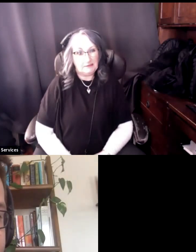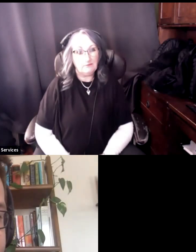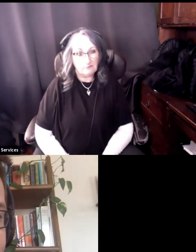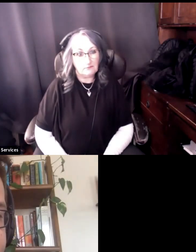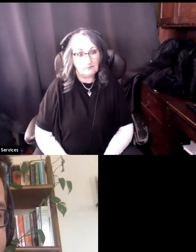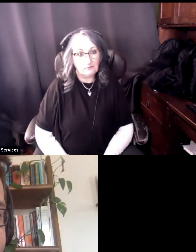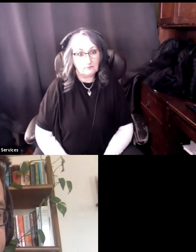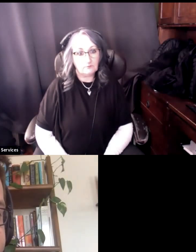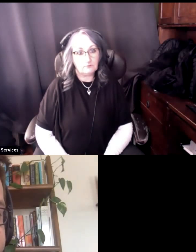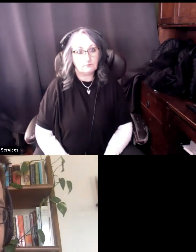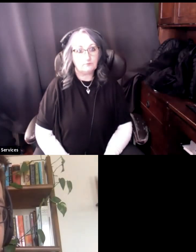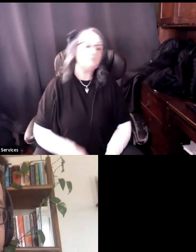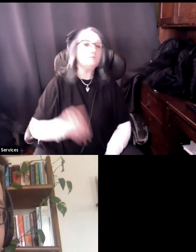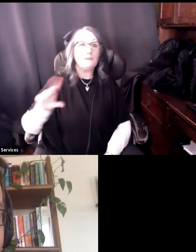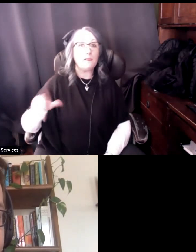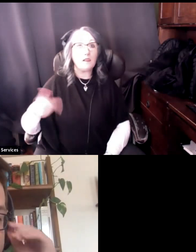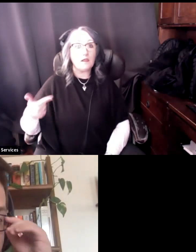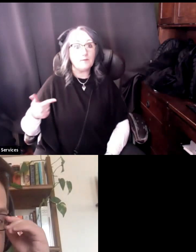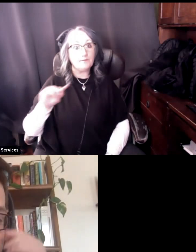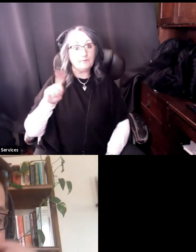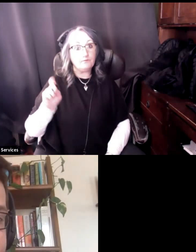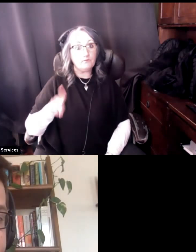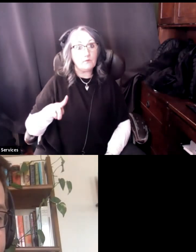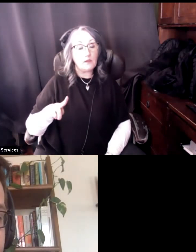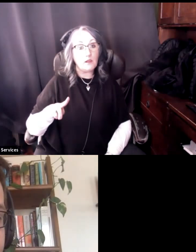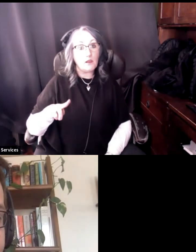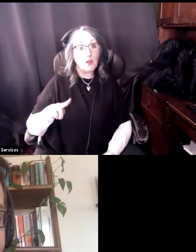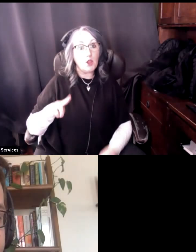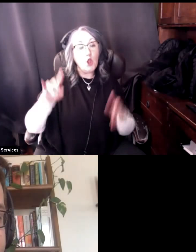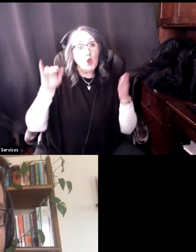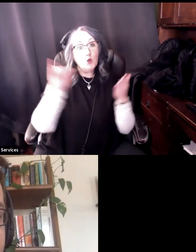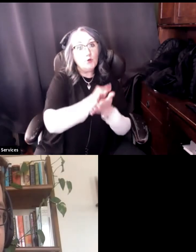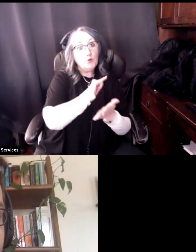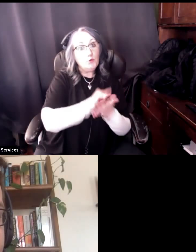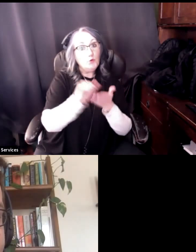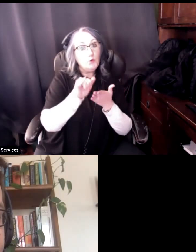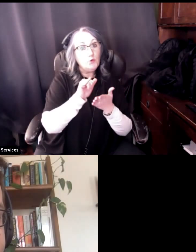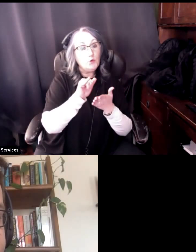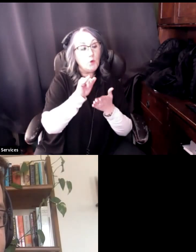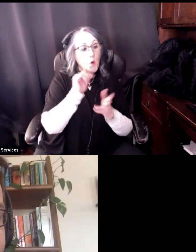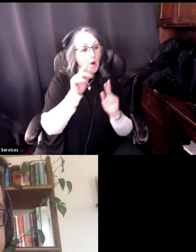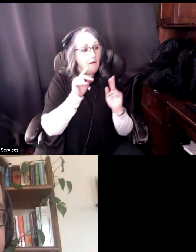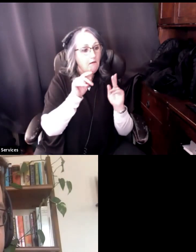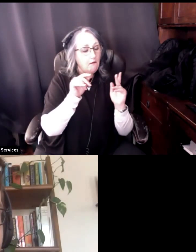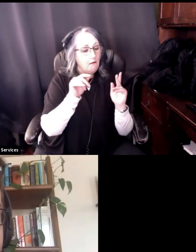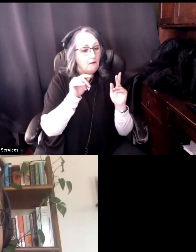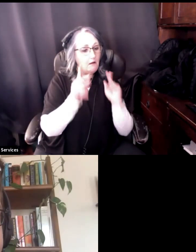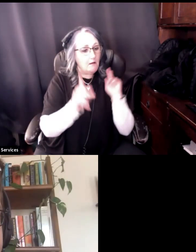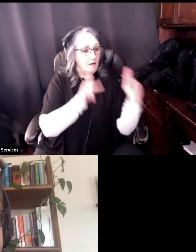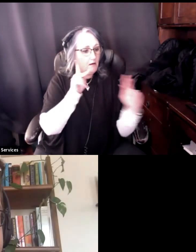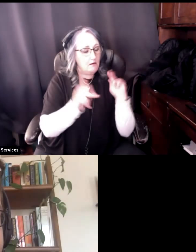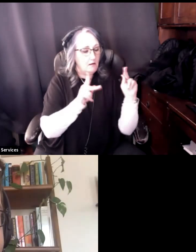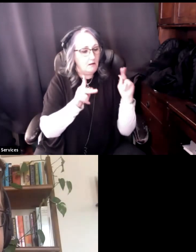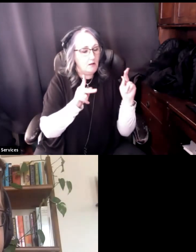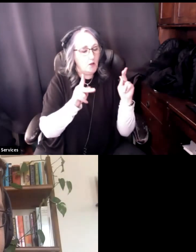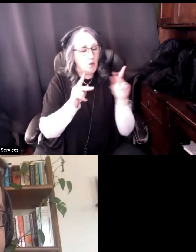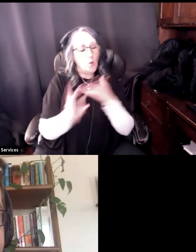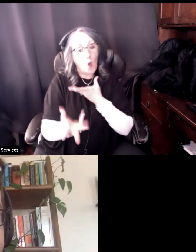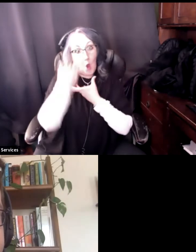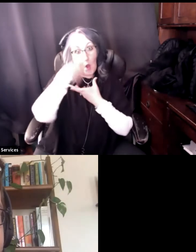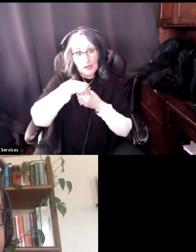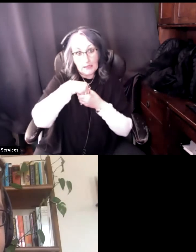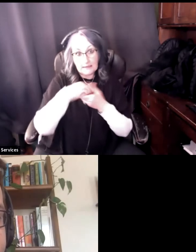The next question is, are New Yorkers on the autism spectrum as high a priority to receive the COVID vaccine as individuals